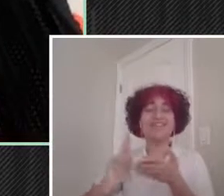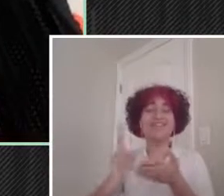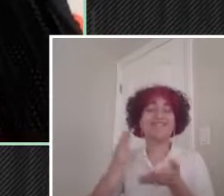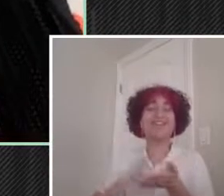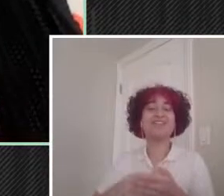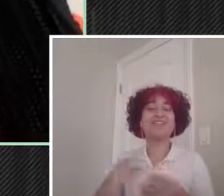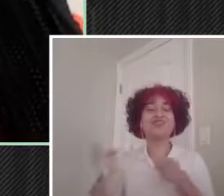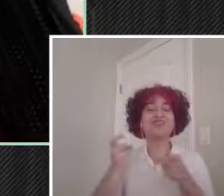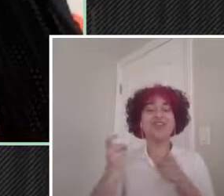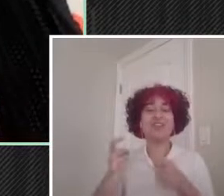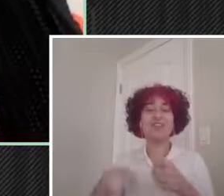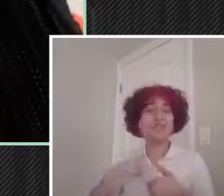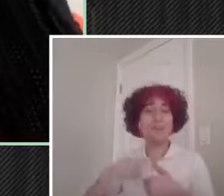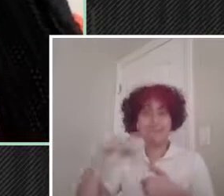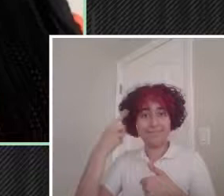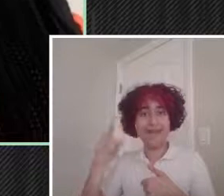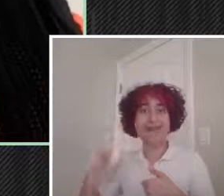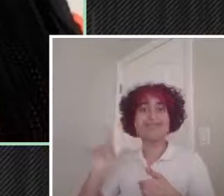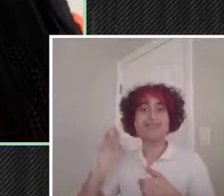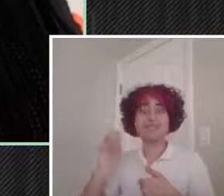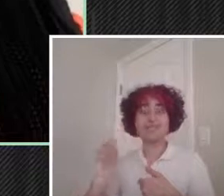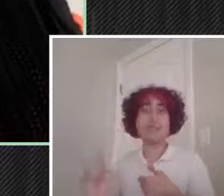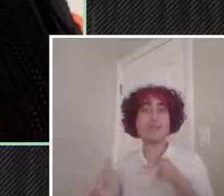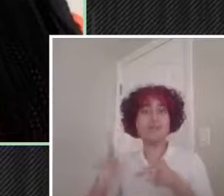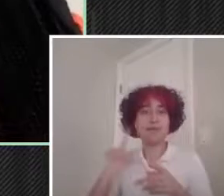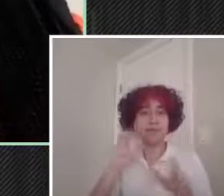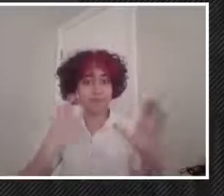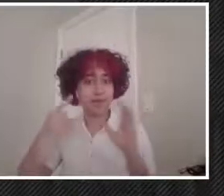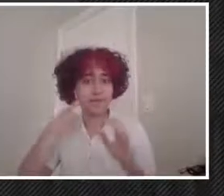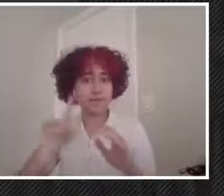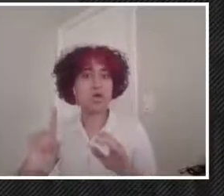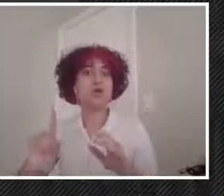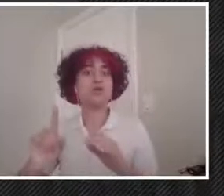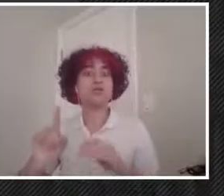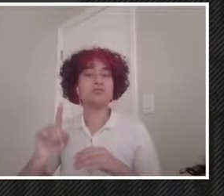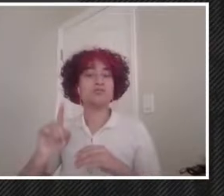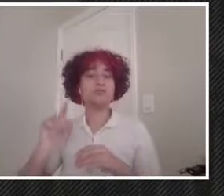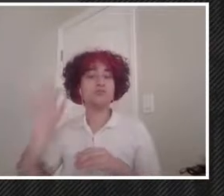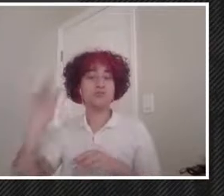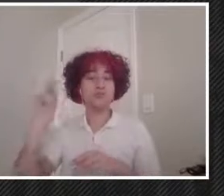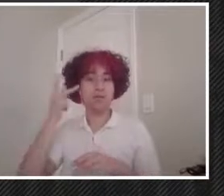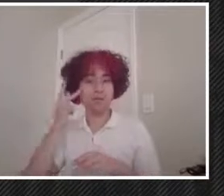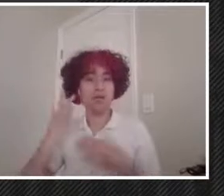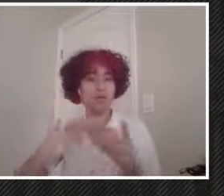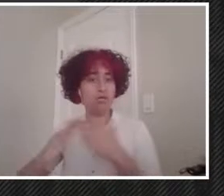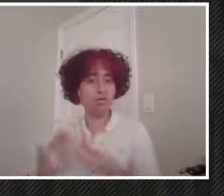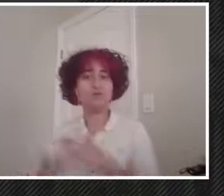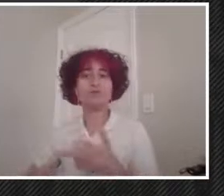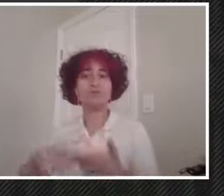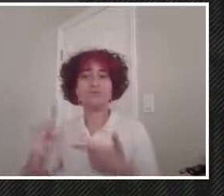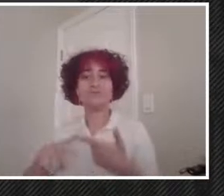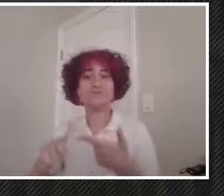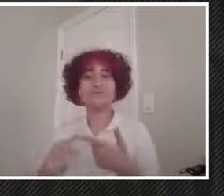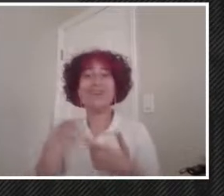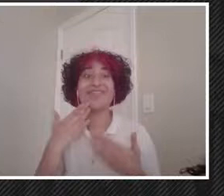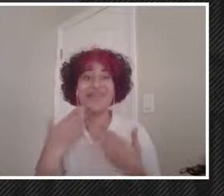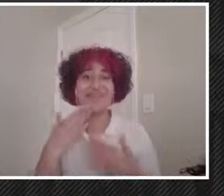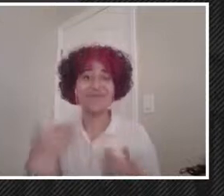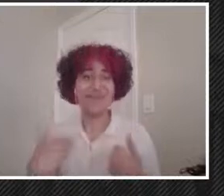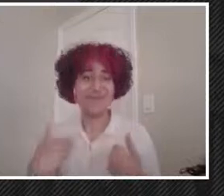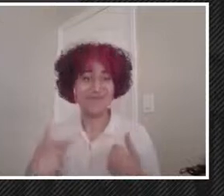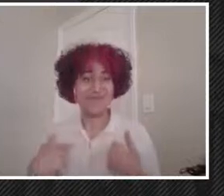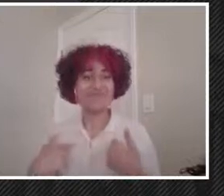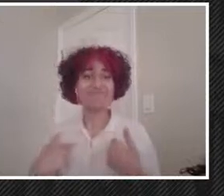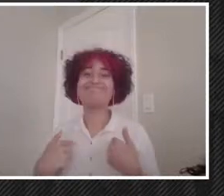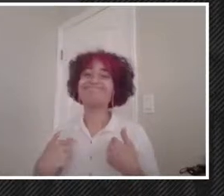people seeking public office. Welcome, Tanika. Thanks for having me. Crystal Cooper, glad to have you,